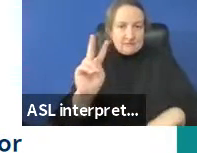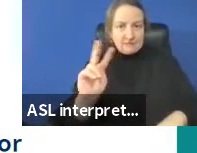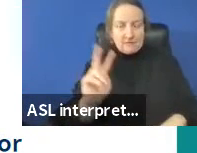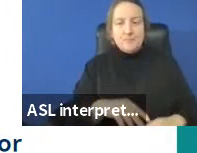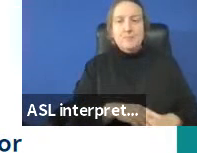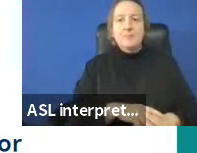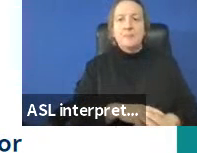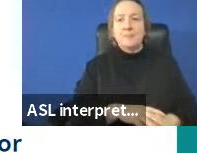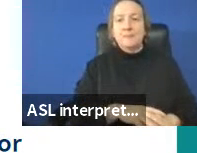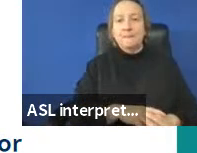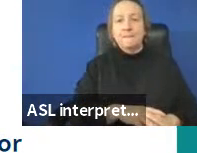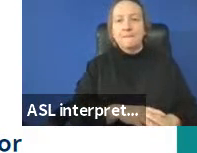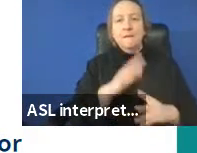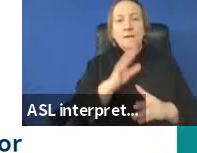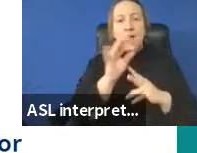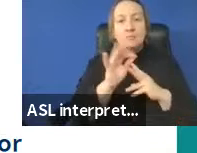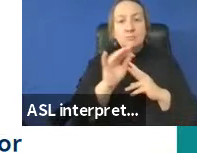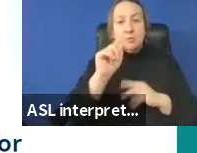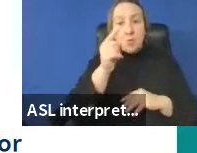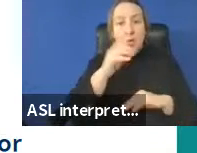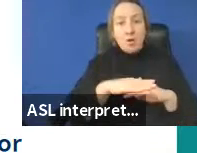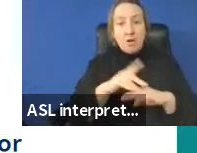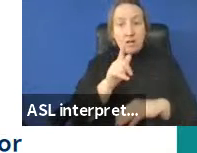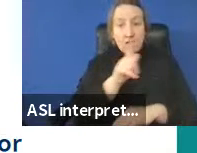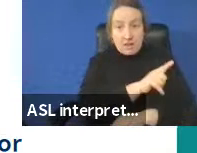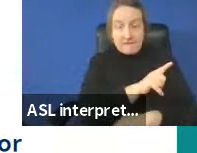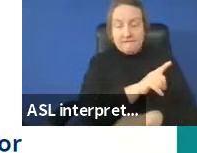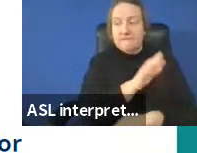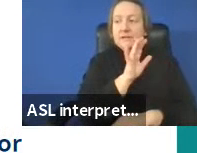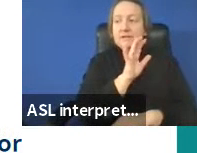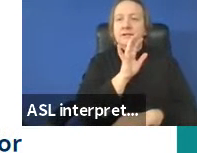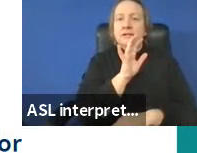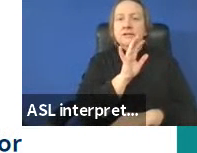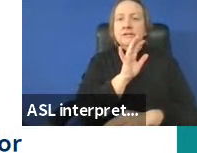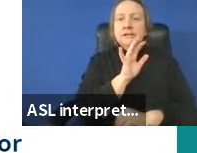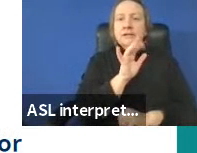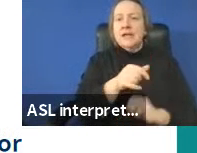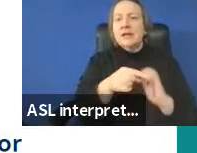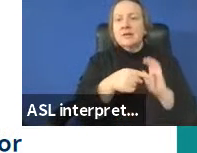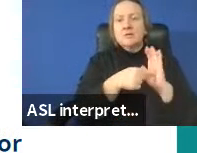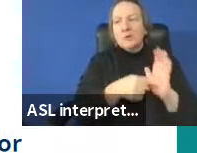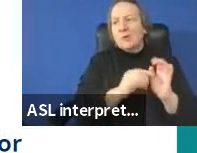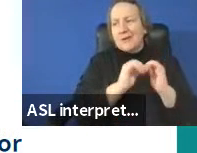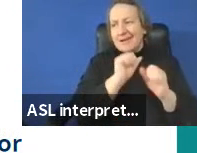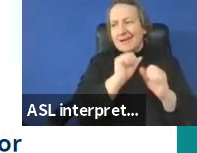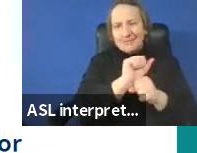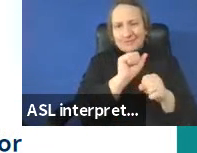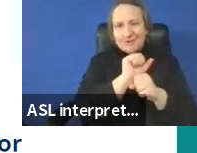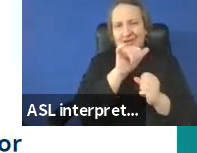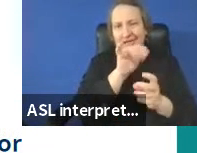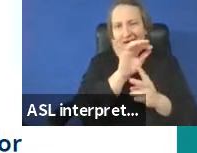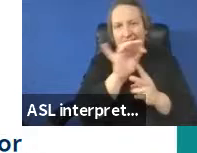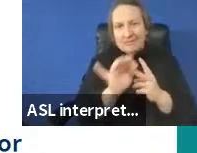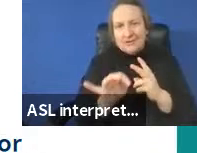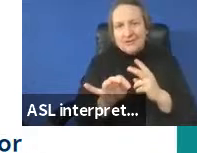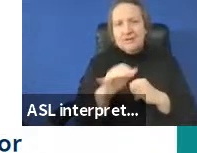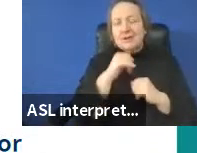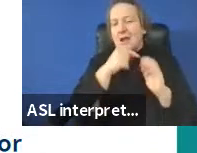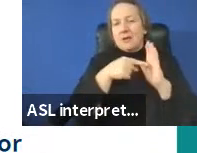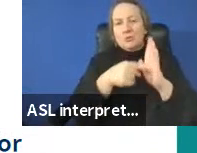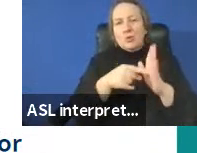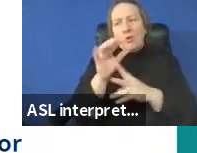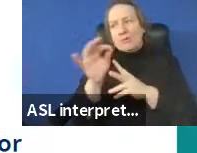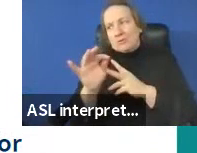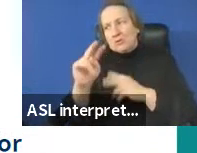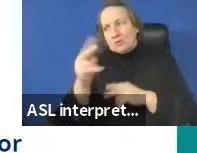The option 1 on the left shows how that would work in that option. It's not shown in option 2, but